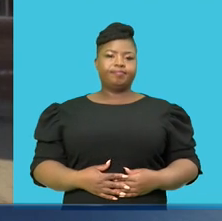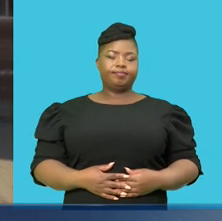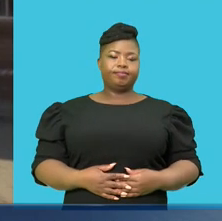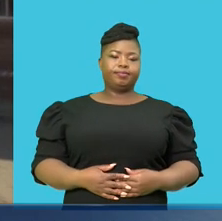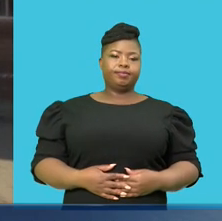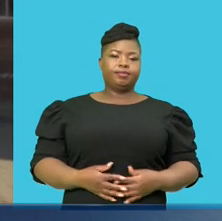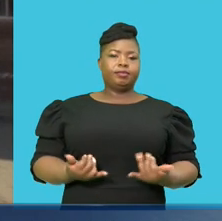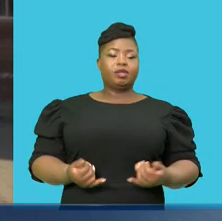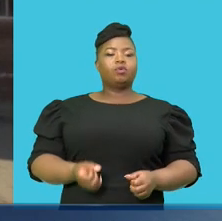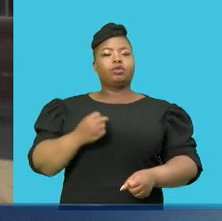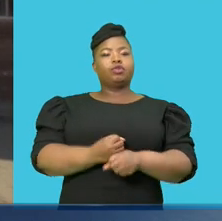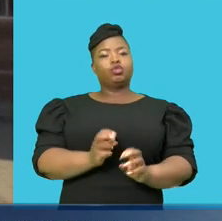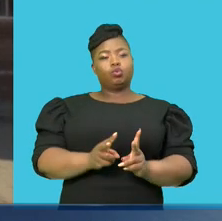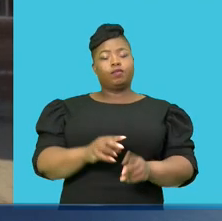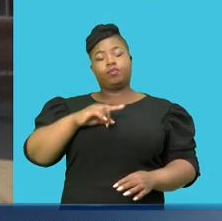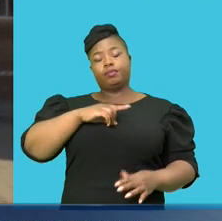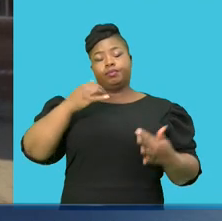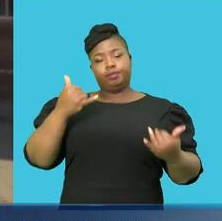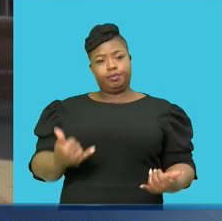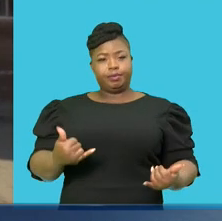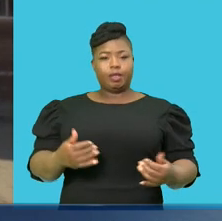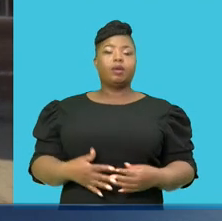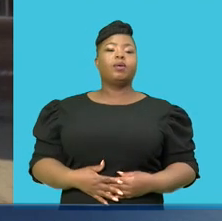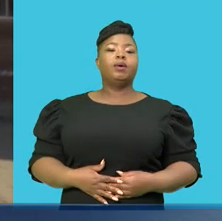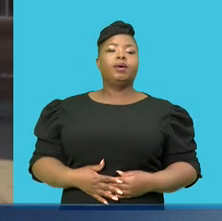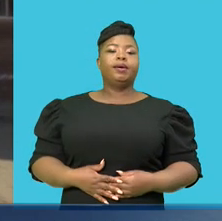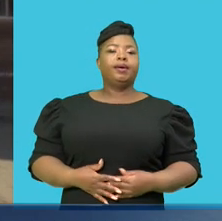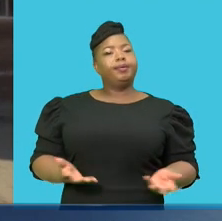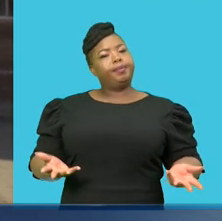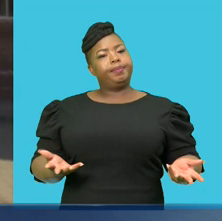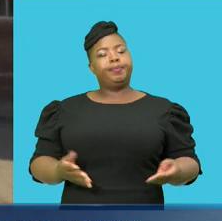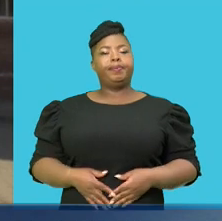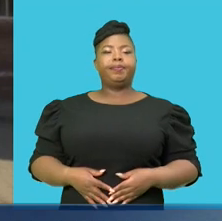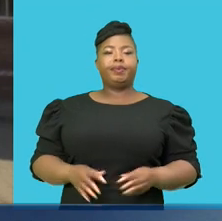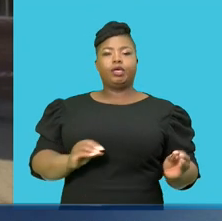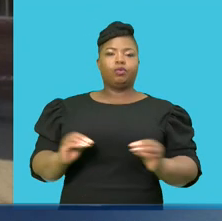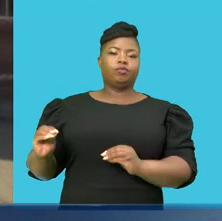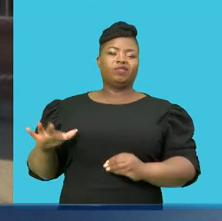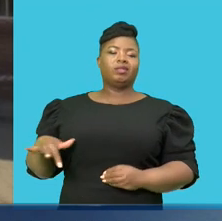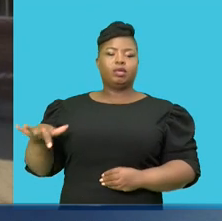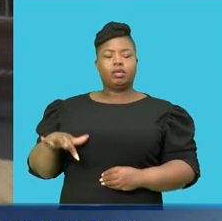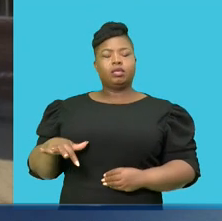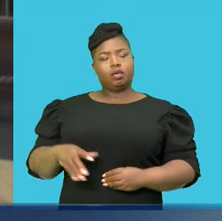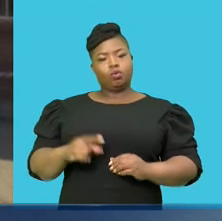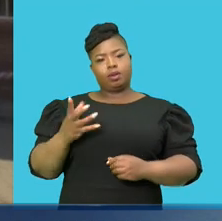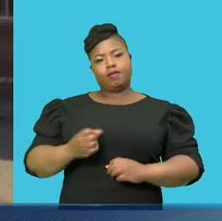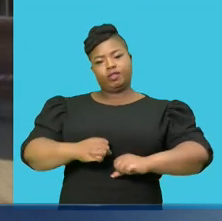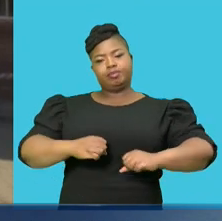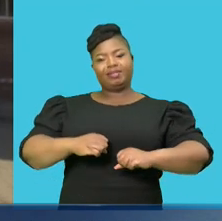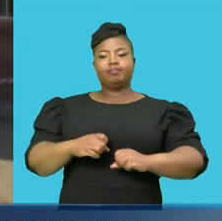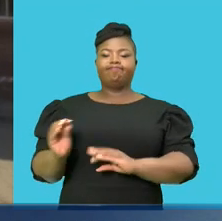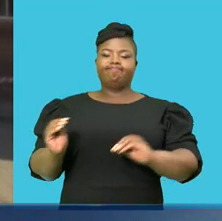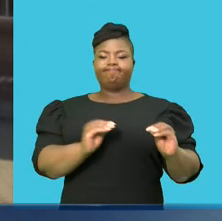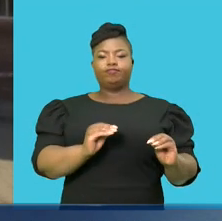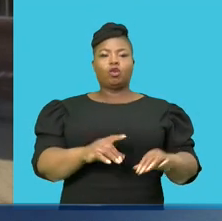the grade 12s because they are now you know you know leaving the premises we will then be in a position to